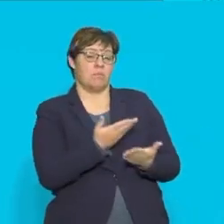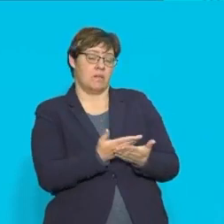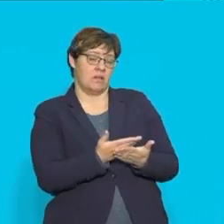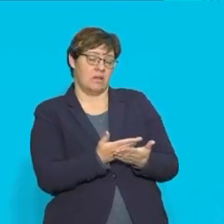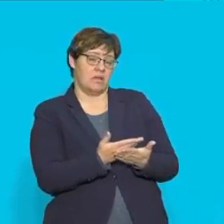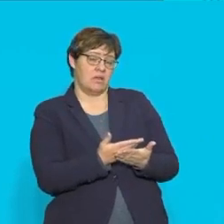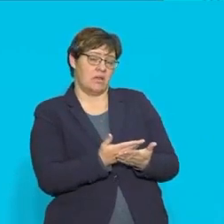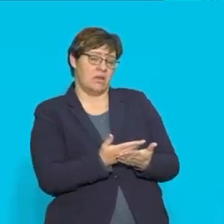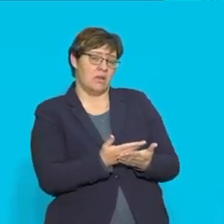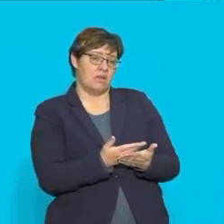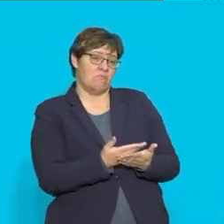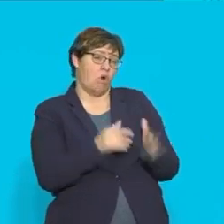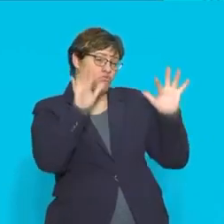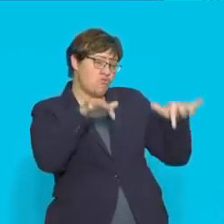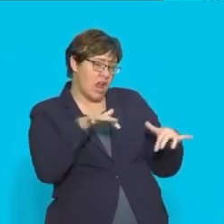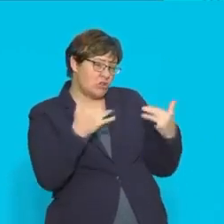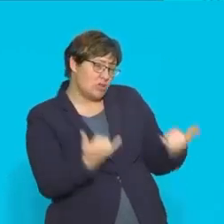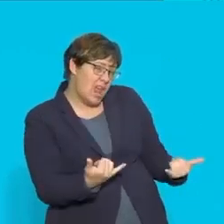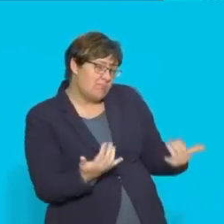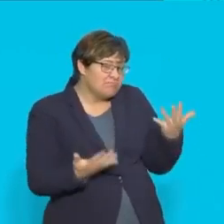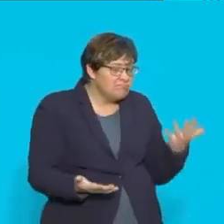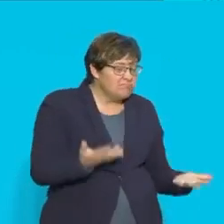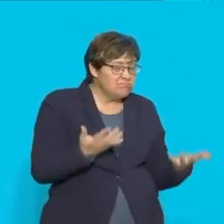If the probability that it will rain today